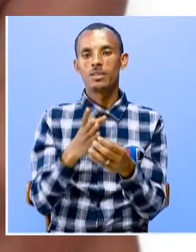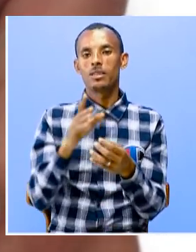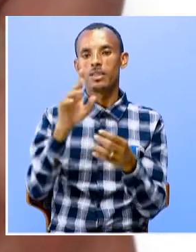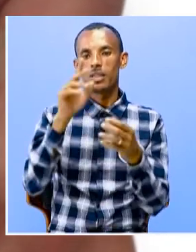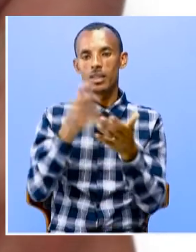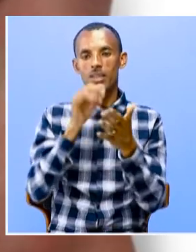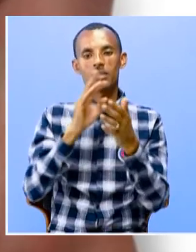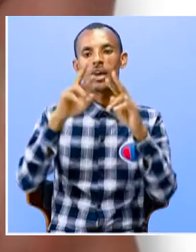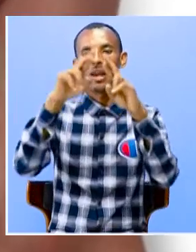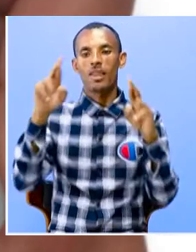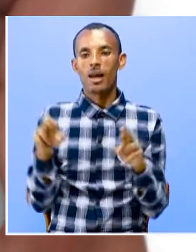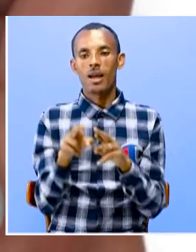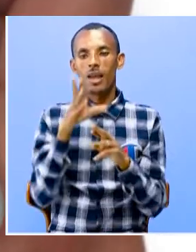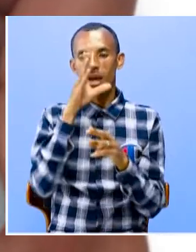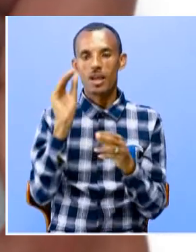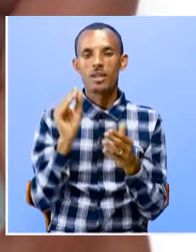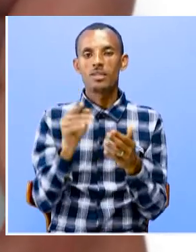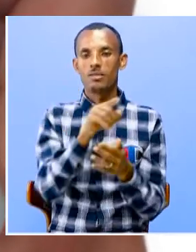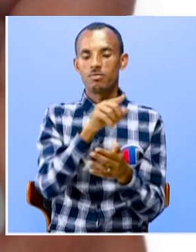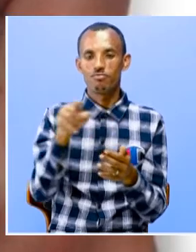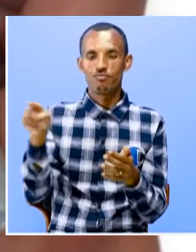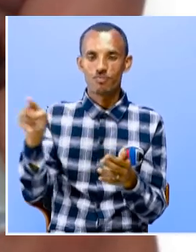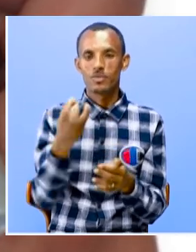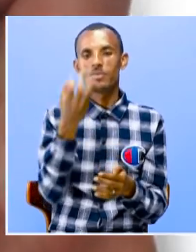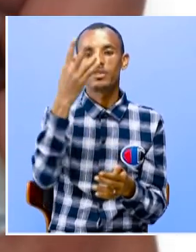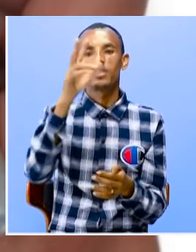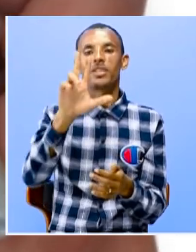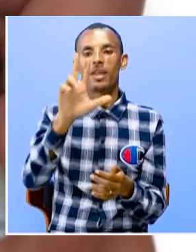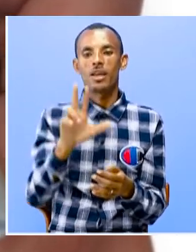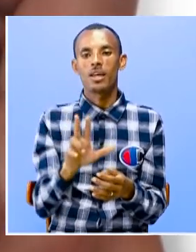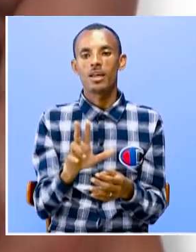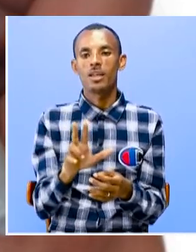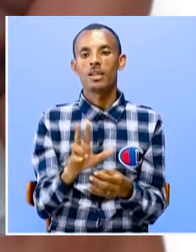rectangle, and this one is 3